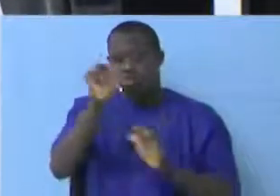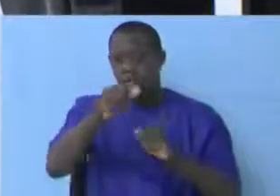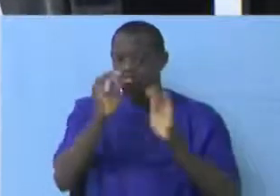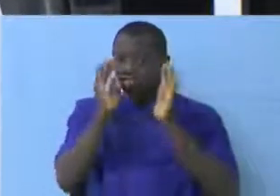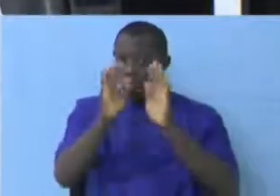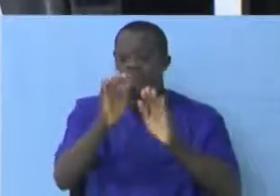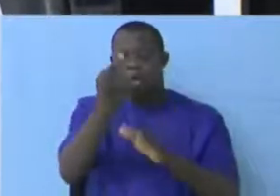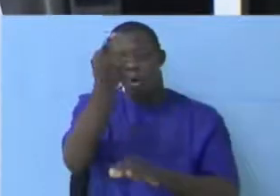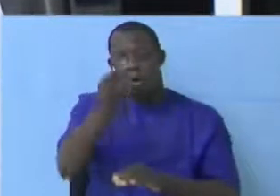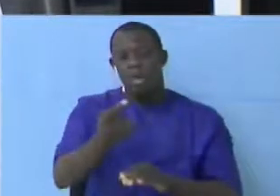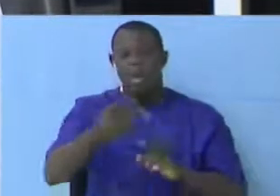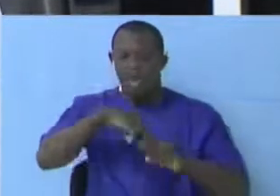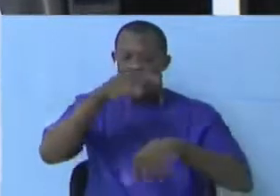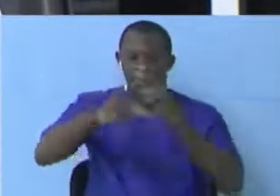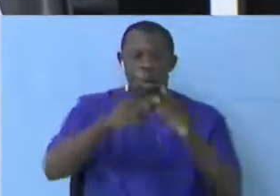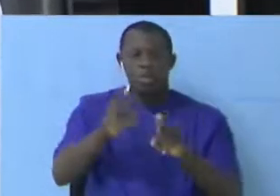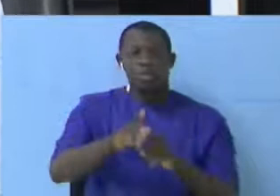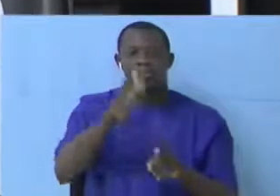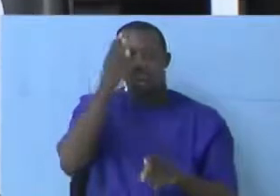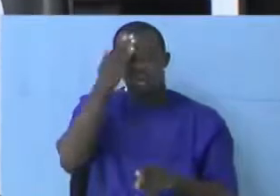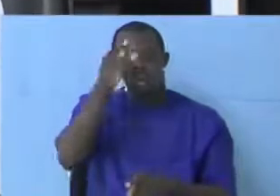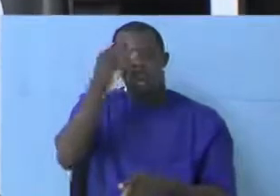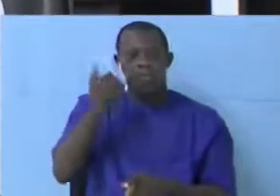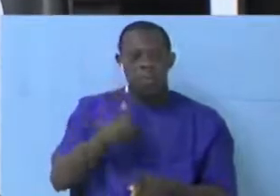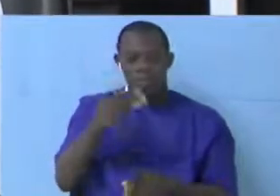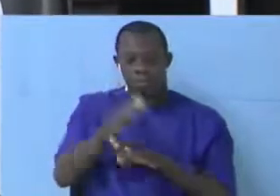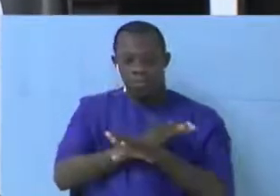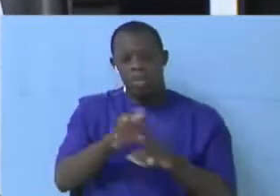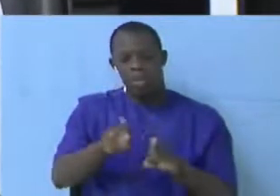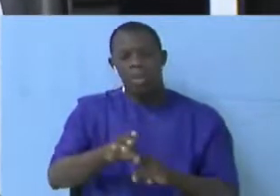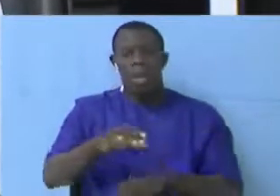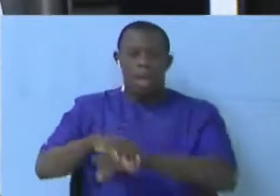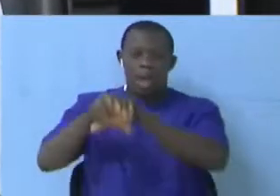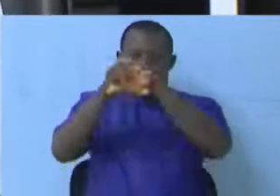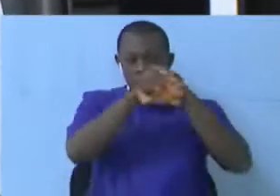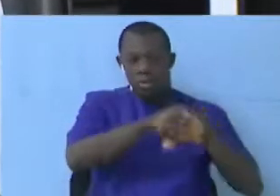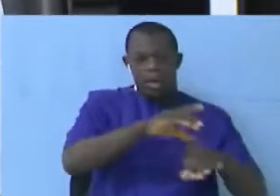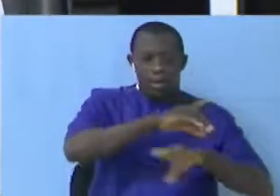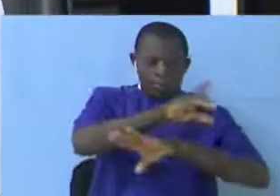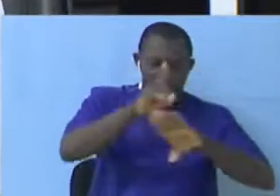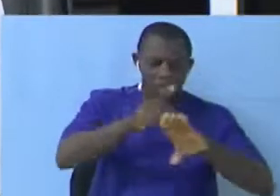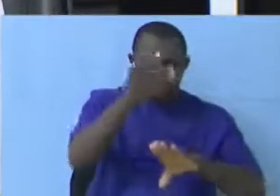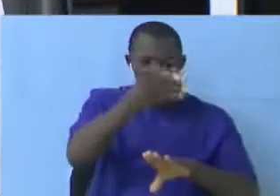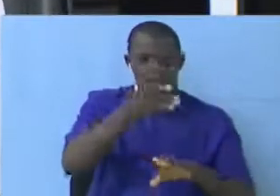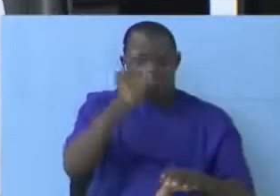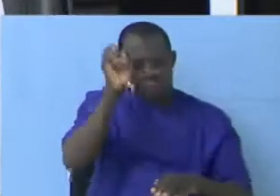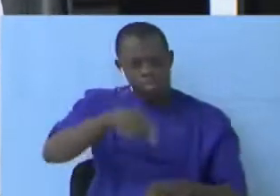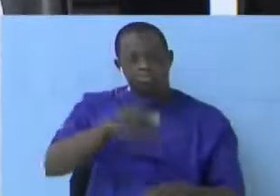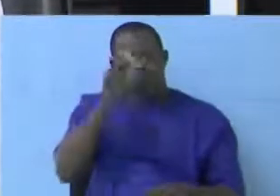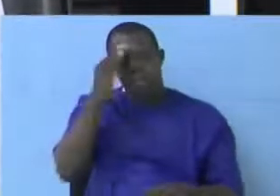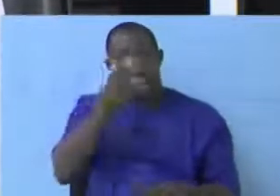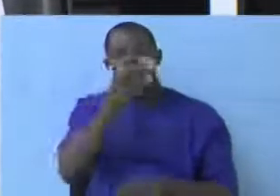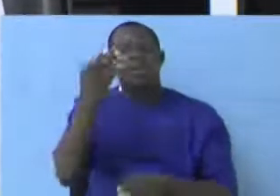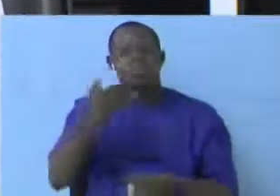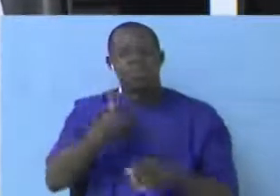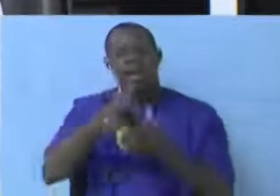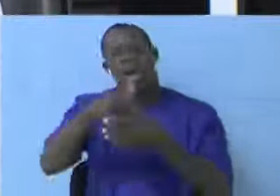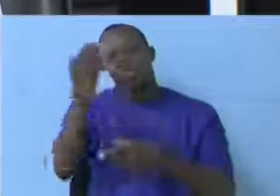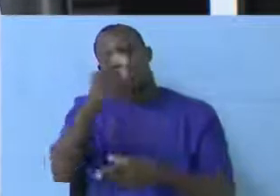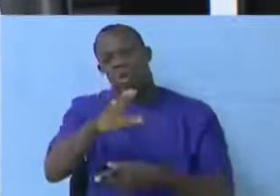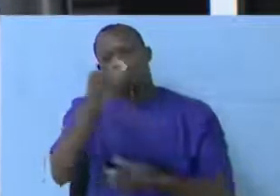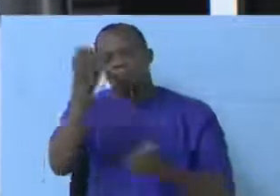may not just know that people were dropped there, but you may know also how many people were disembarked from and